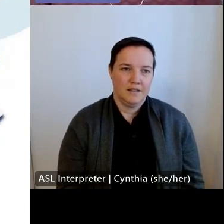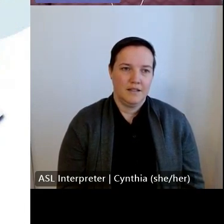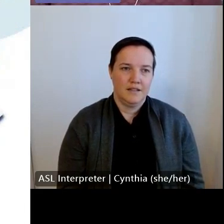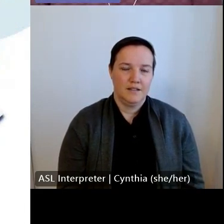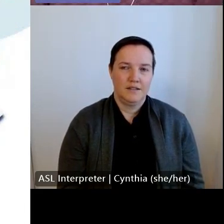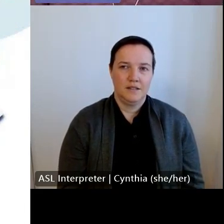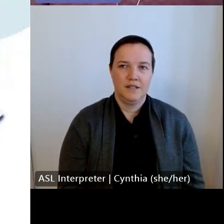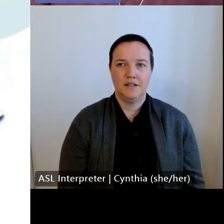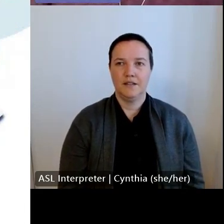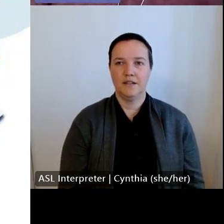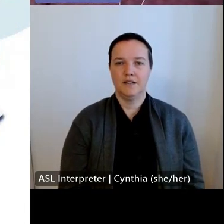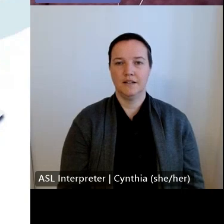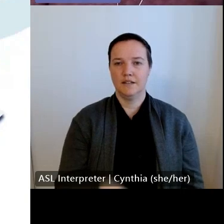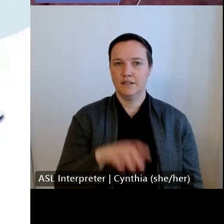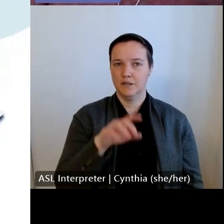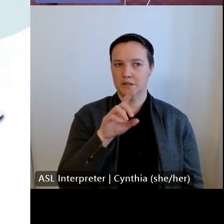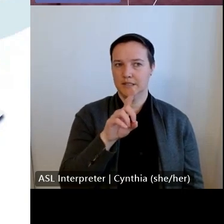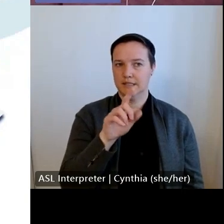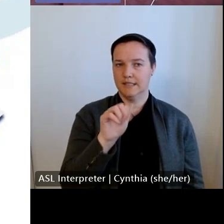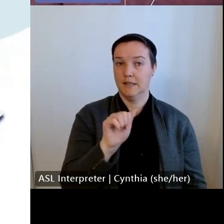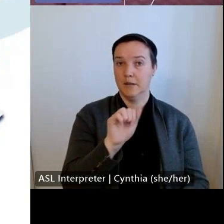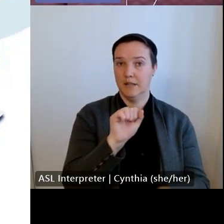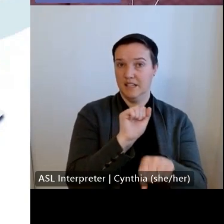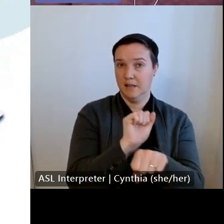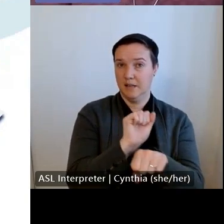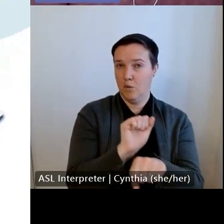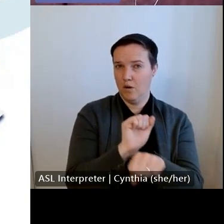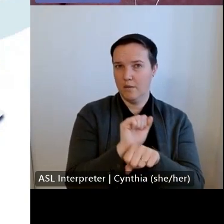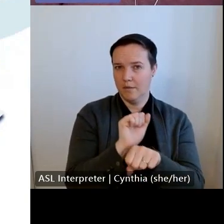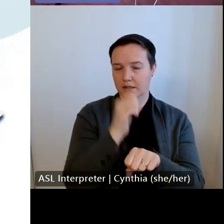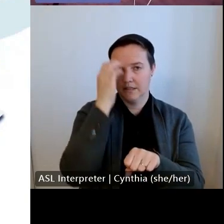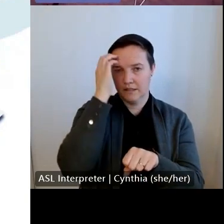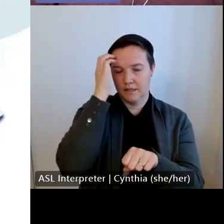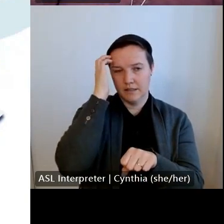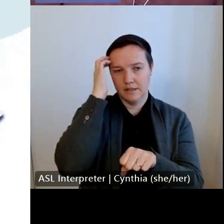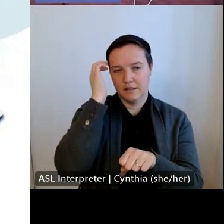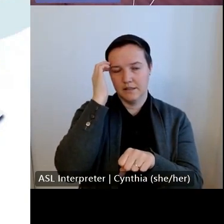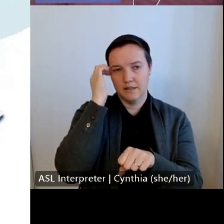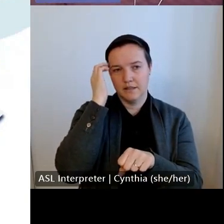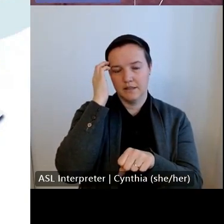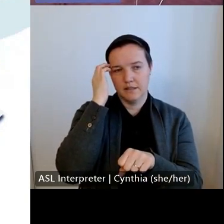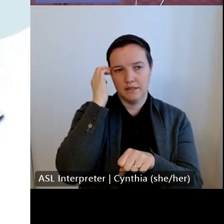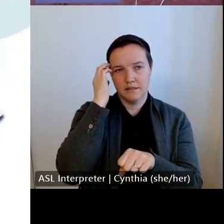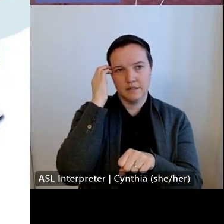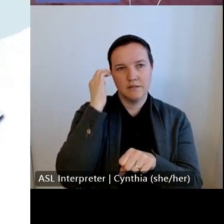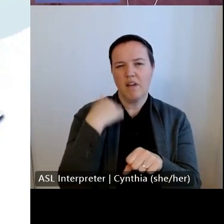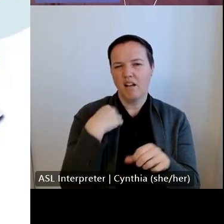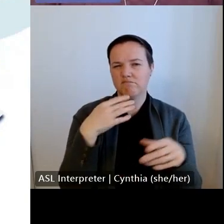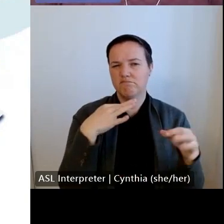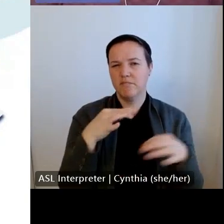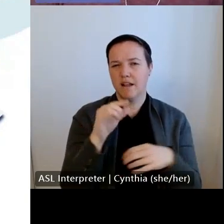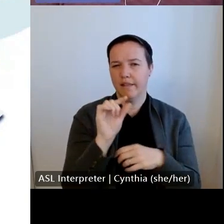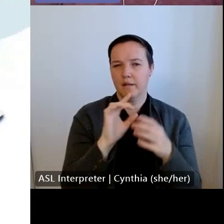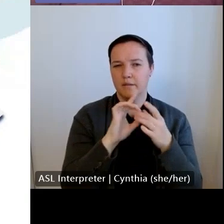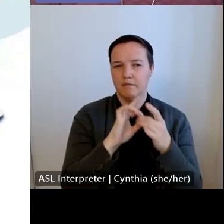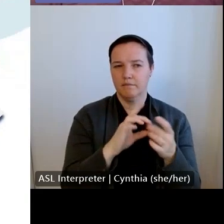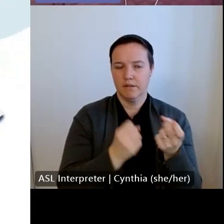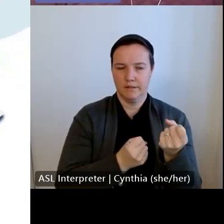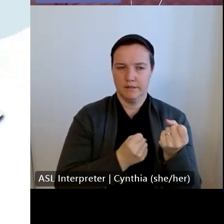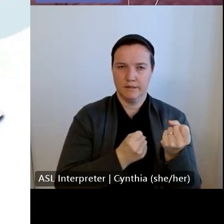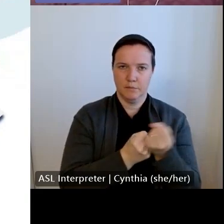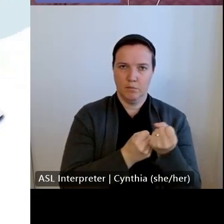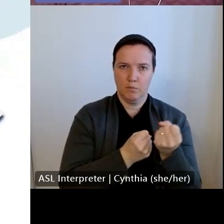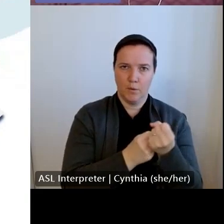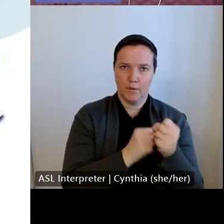So disability employment, I'd like to share a little bit about supportive employment